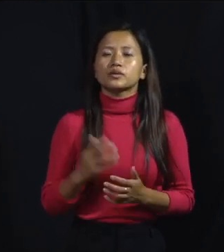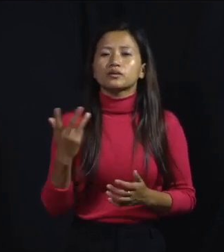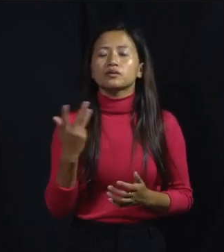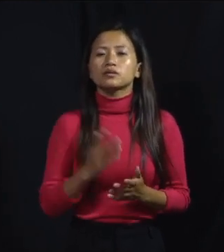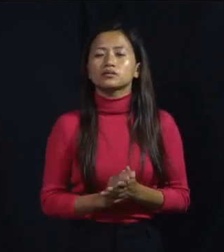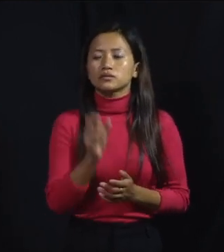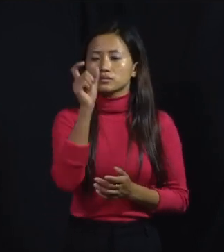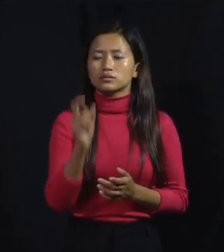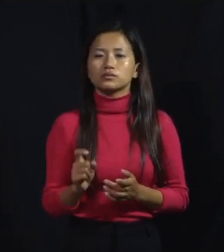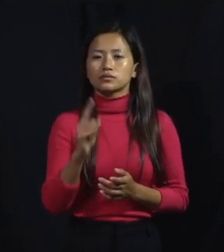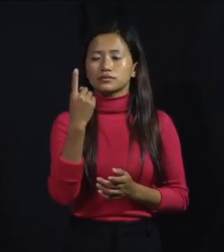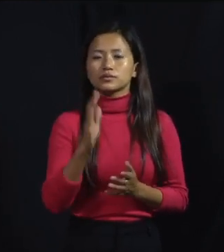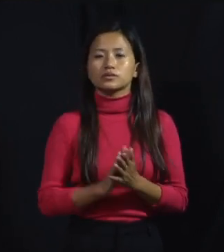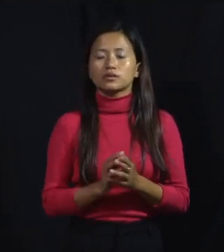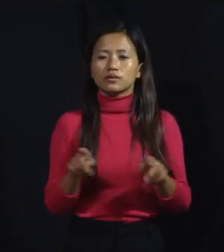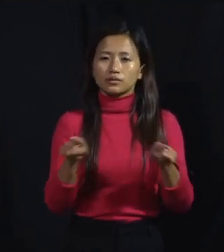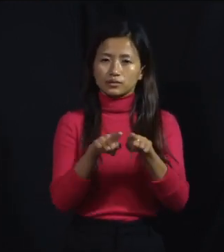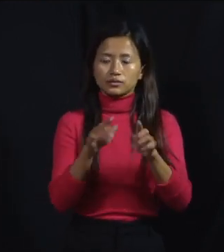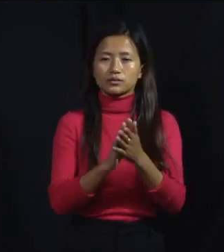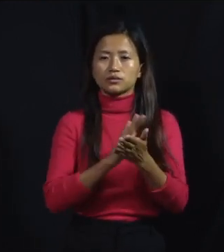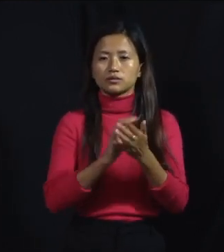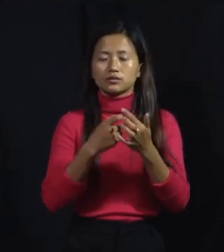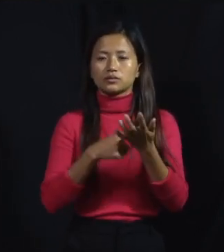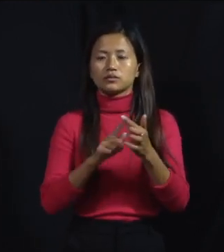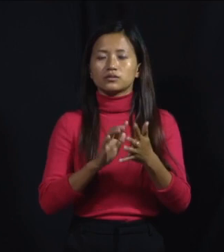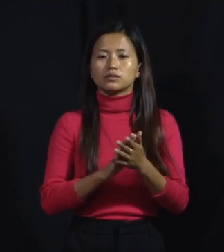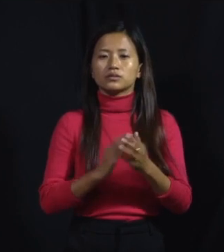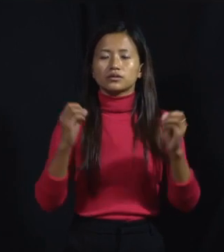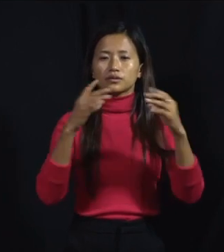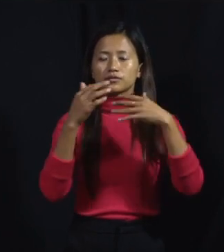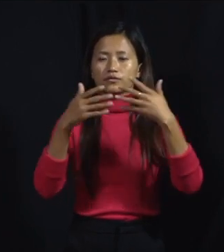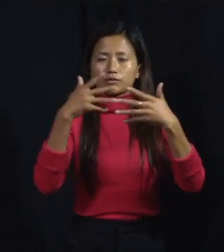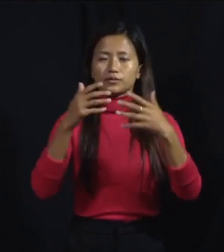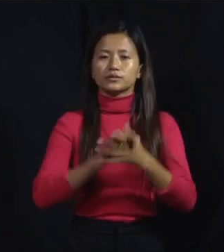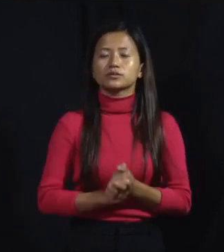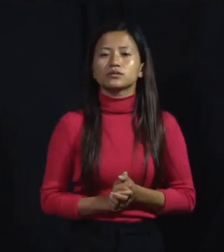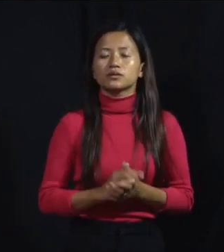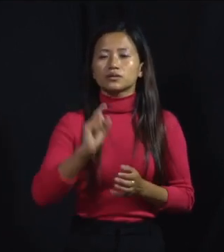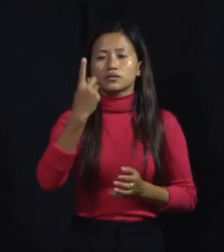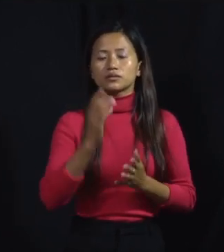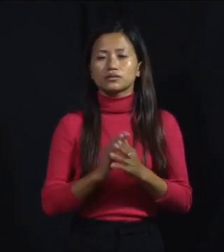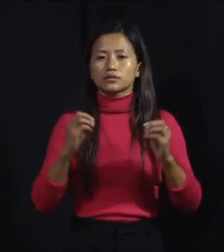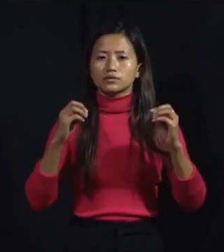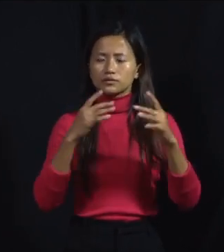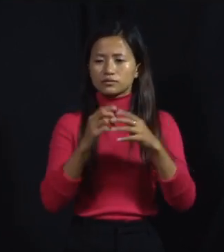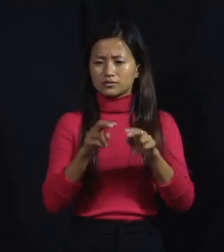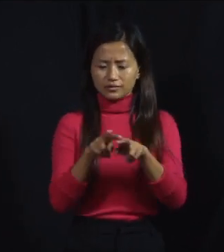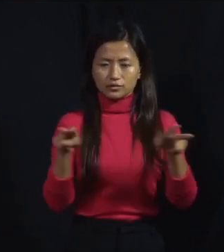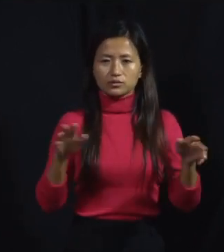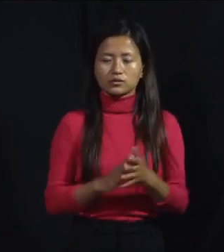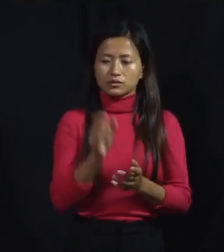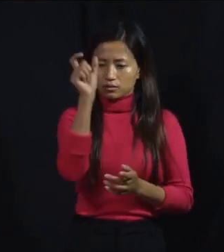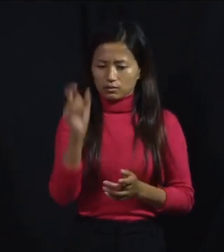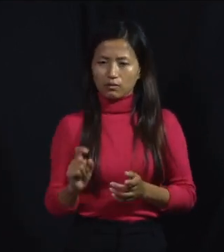individual difference relating to this hereditary and environment? Like I told you, its individual difference is not only about